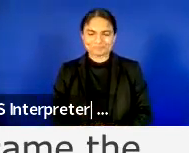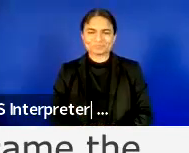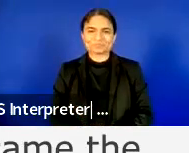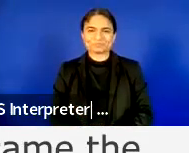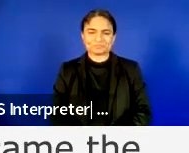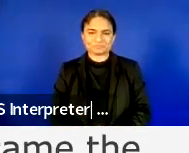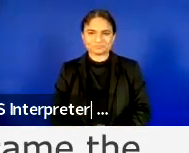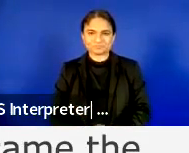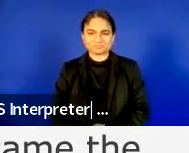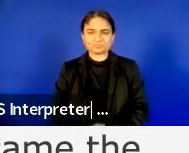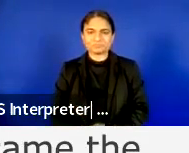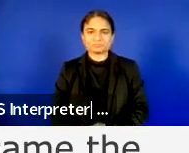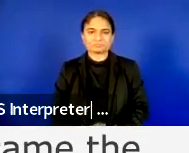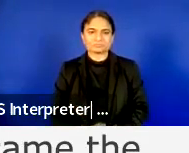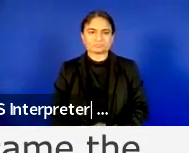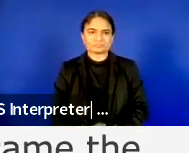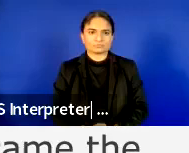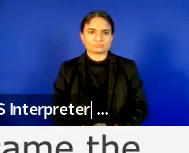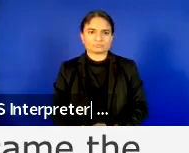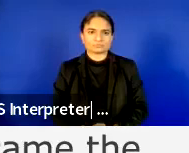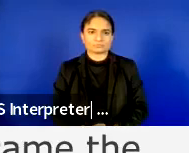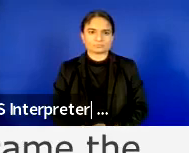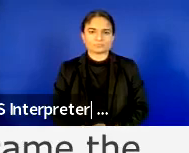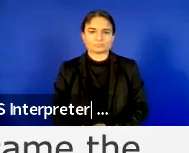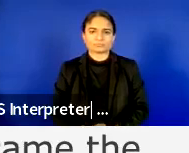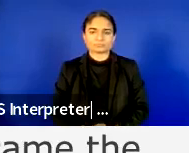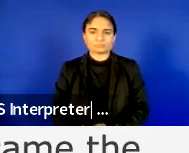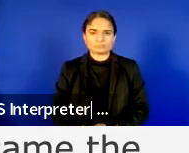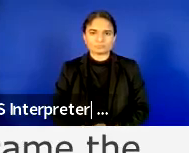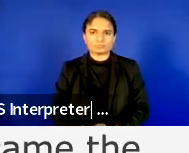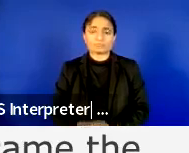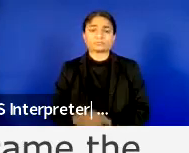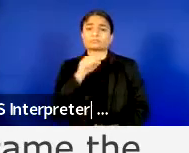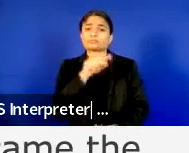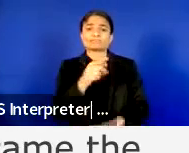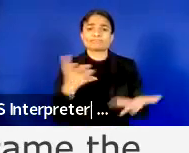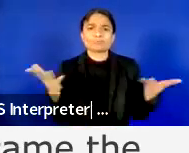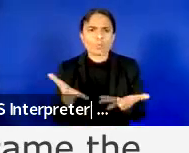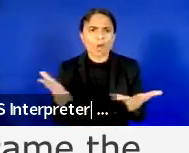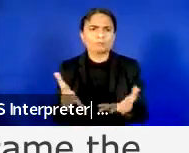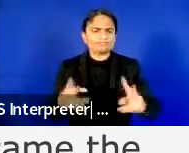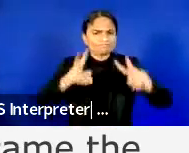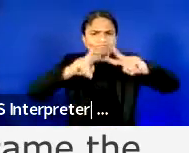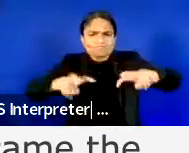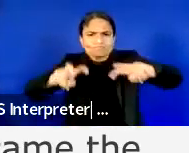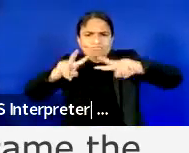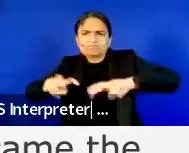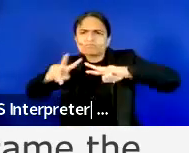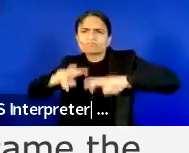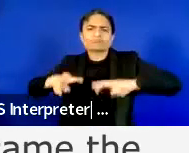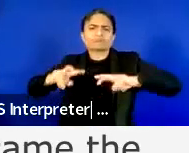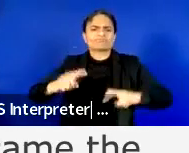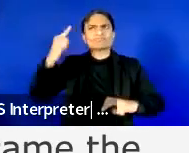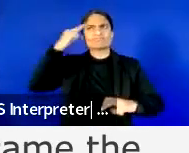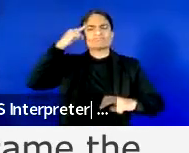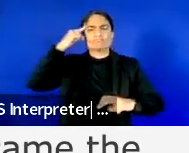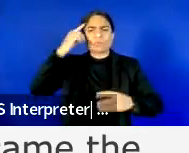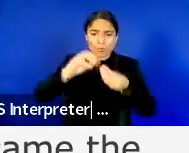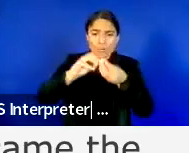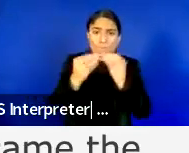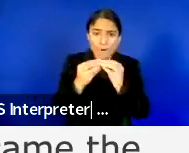co-creating solutions with everyone. So here's a picture of Getty, and let me just borrow her quote. She said